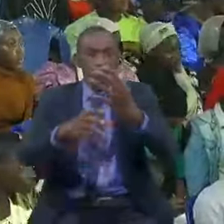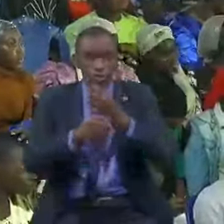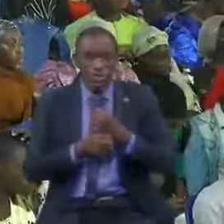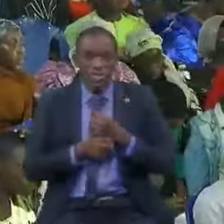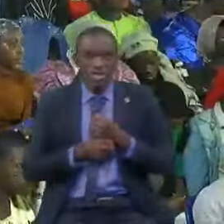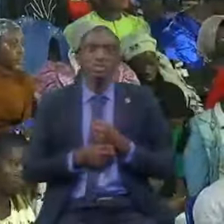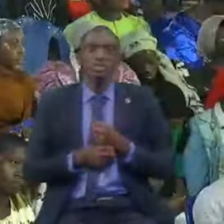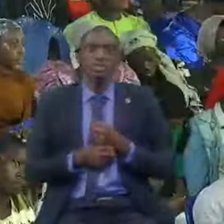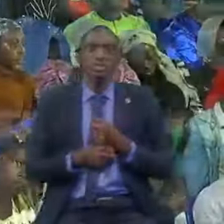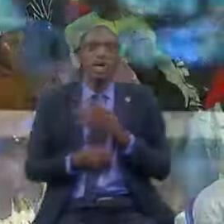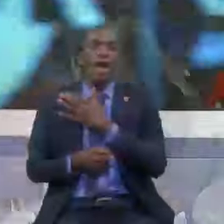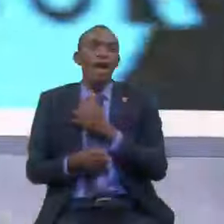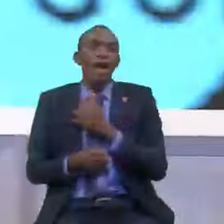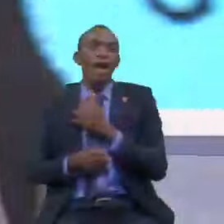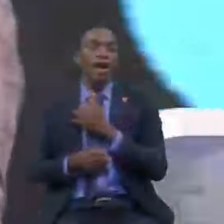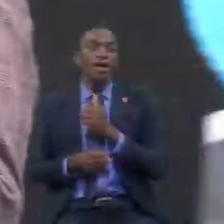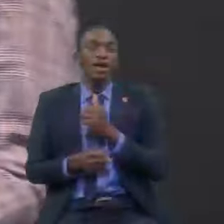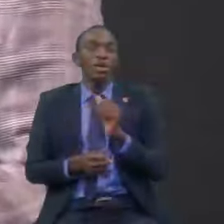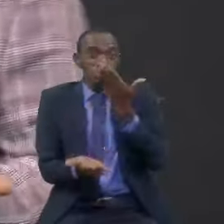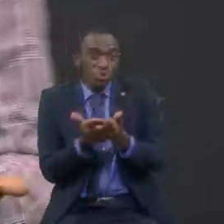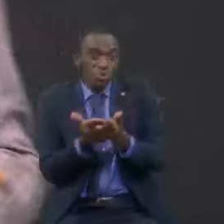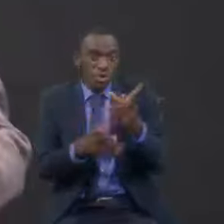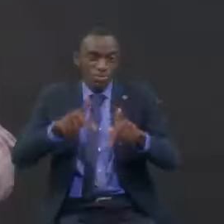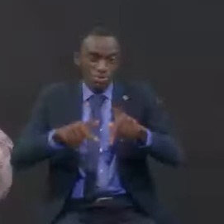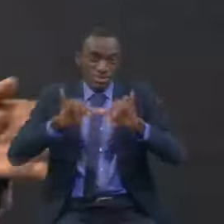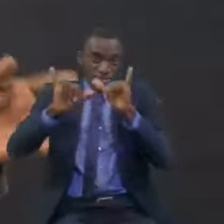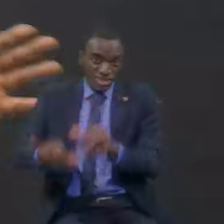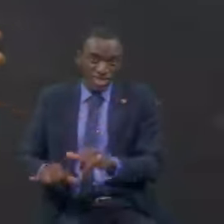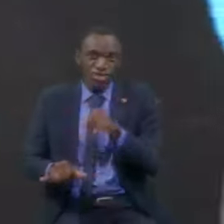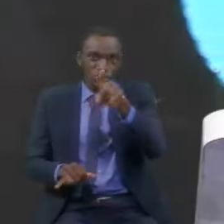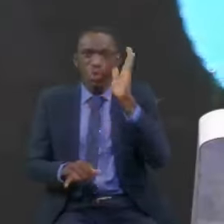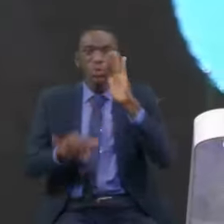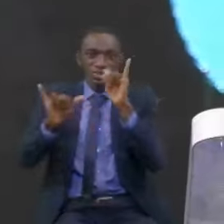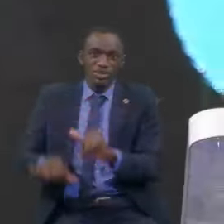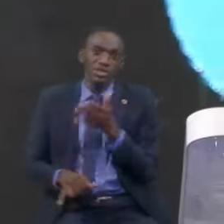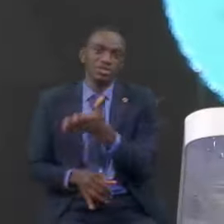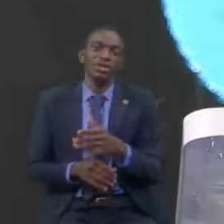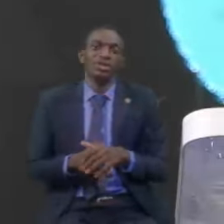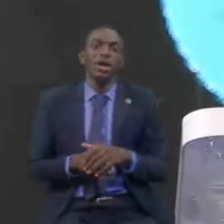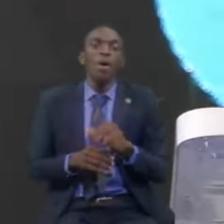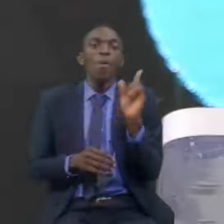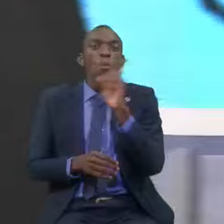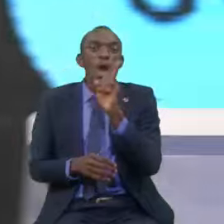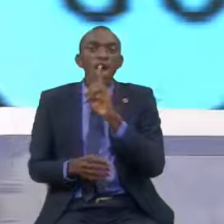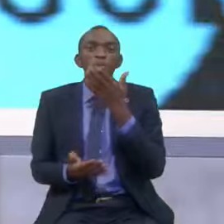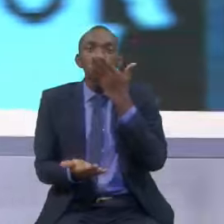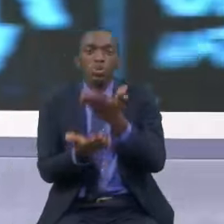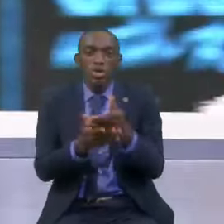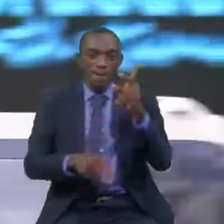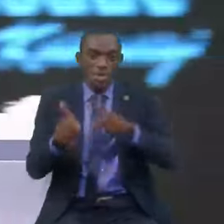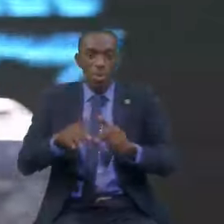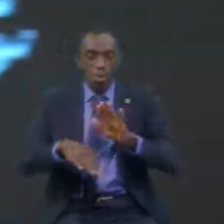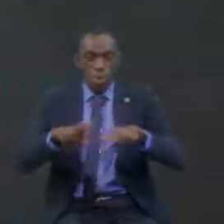good people stay, you will stay there. Where good people walk into and